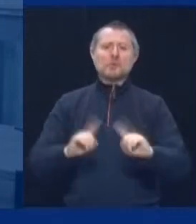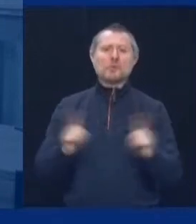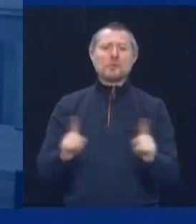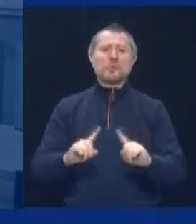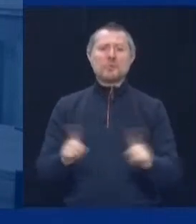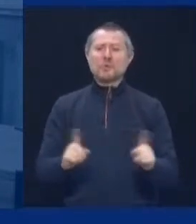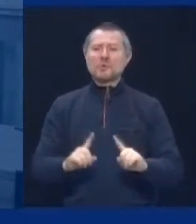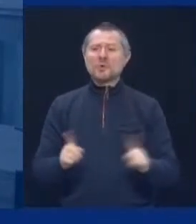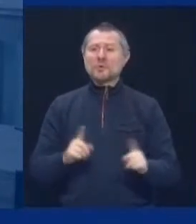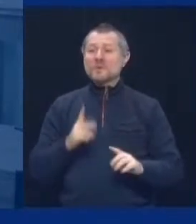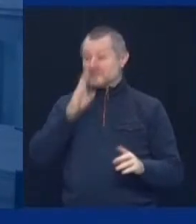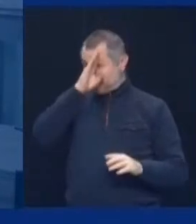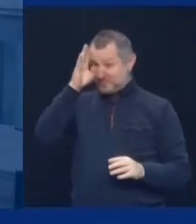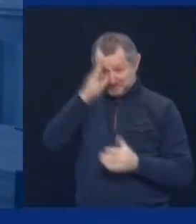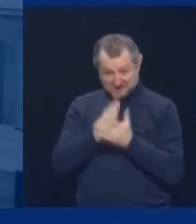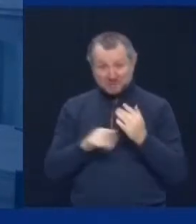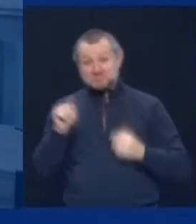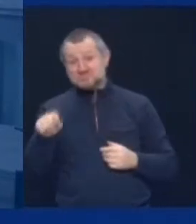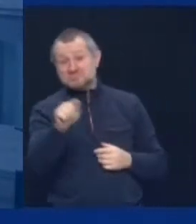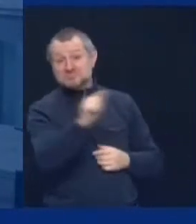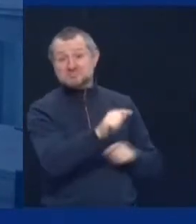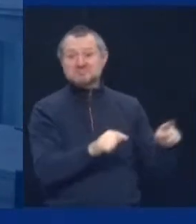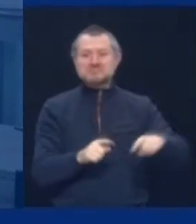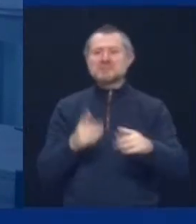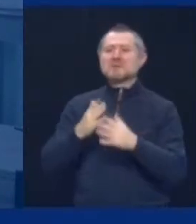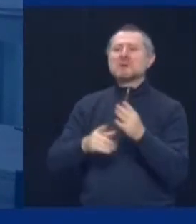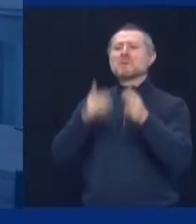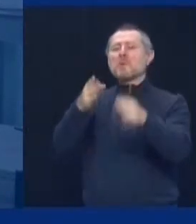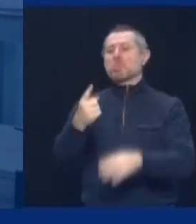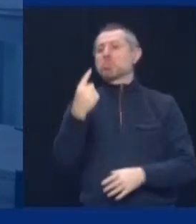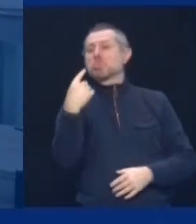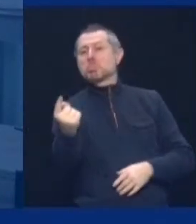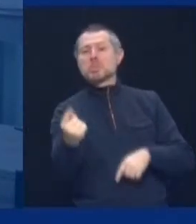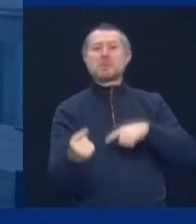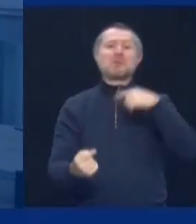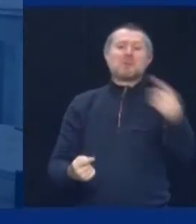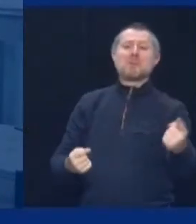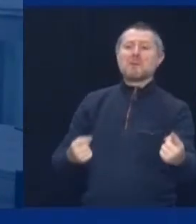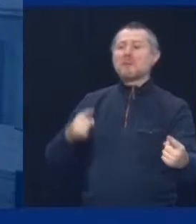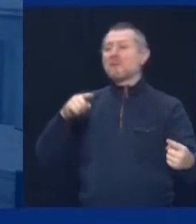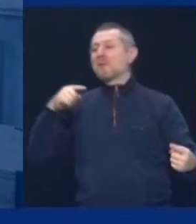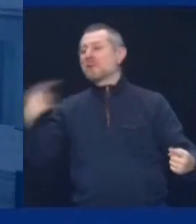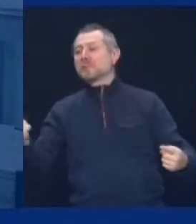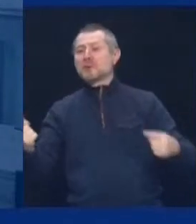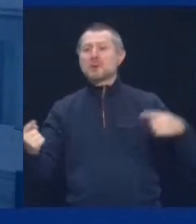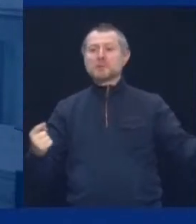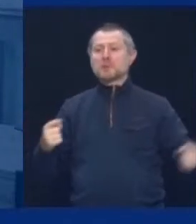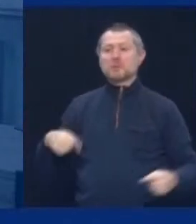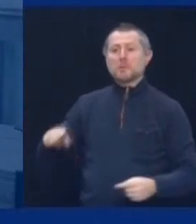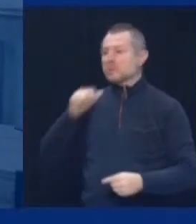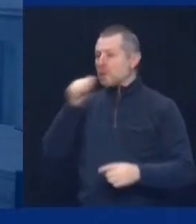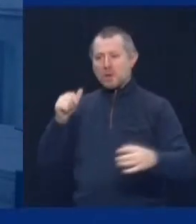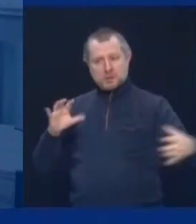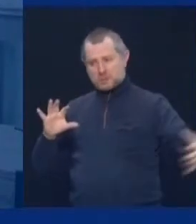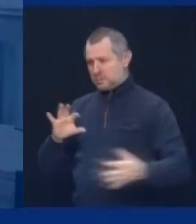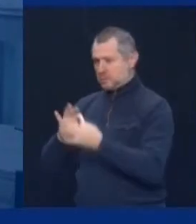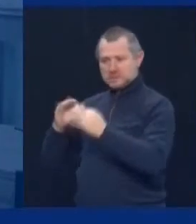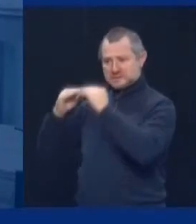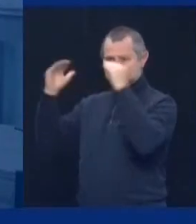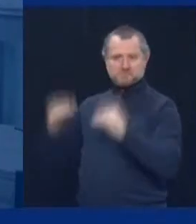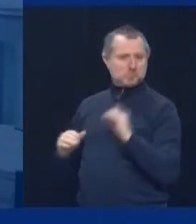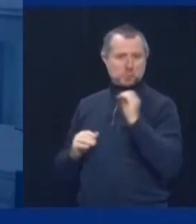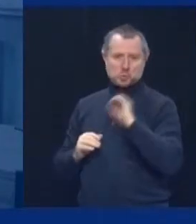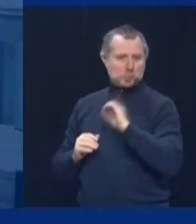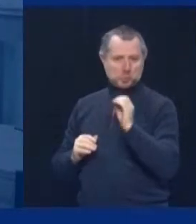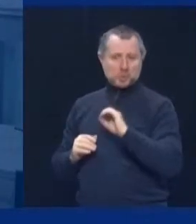in the state that are just individual hospitals, and they don't have, they're not part of a system. They are the